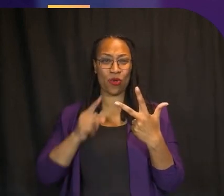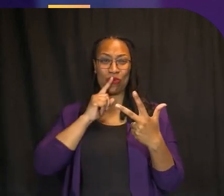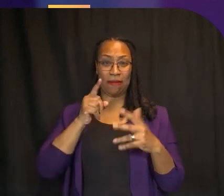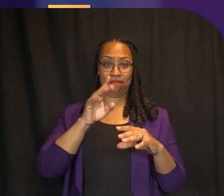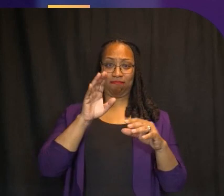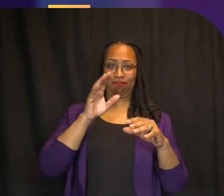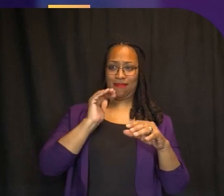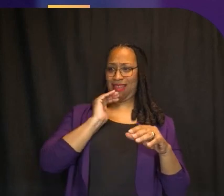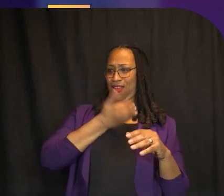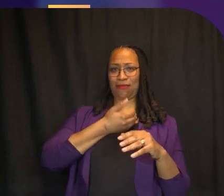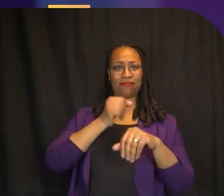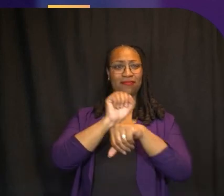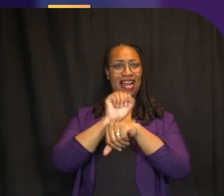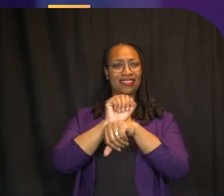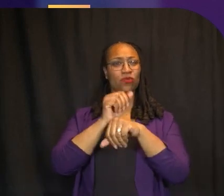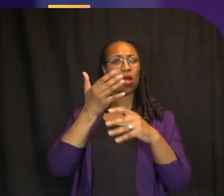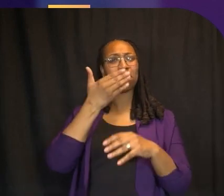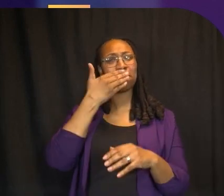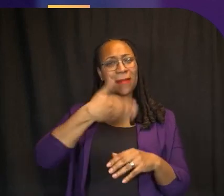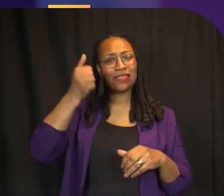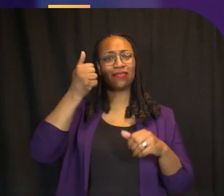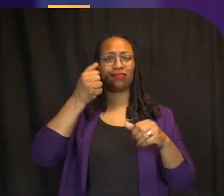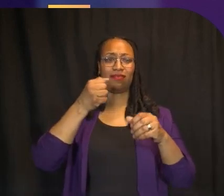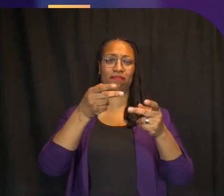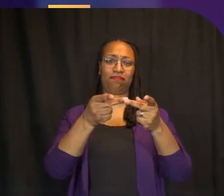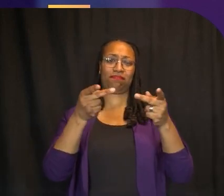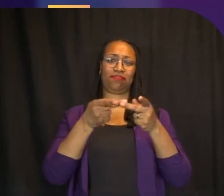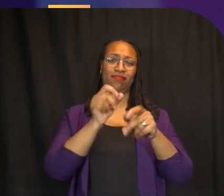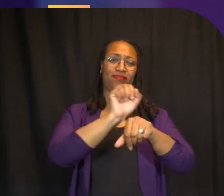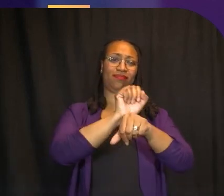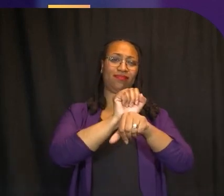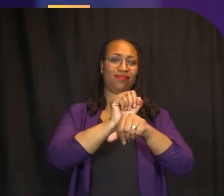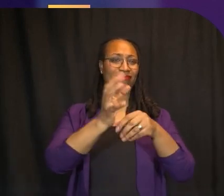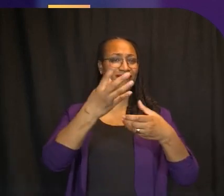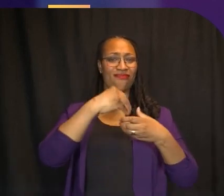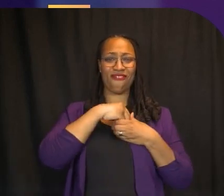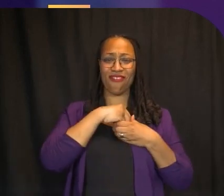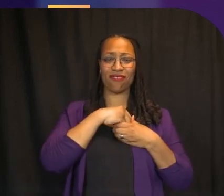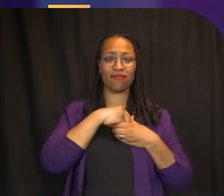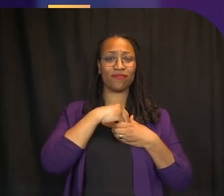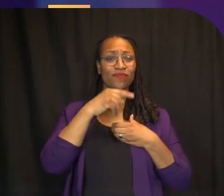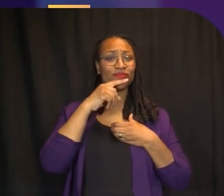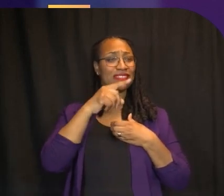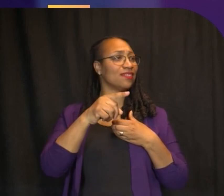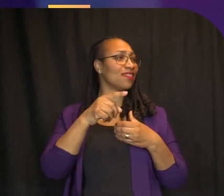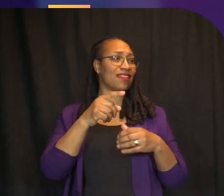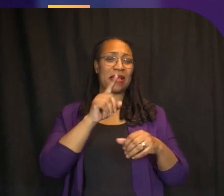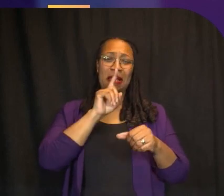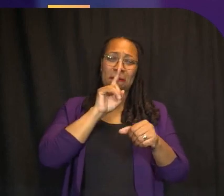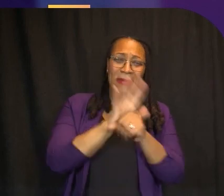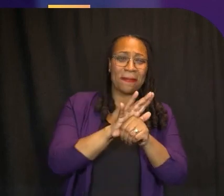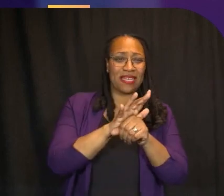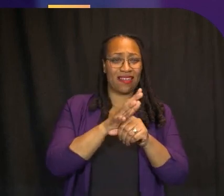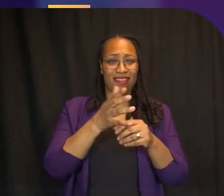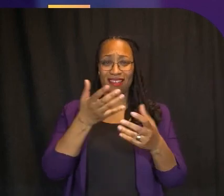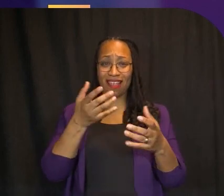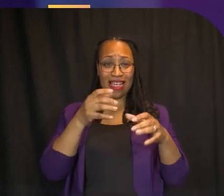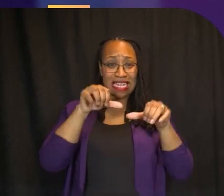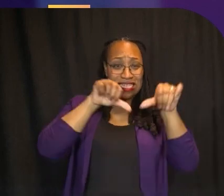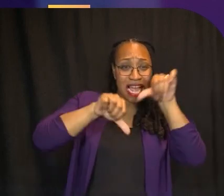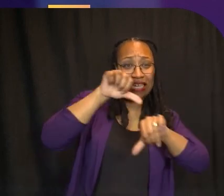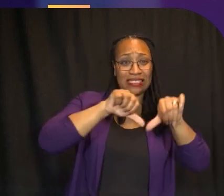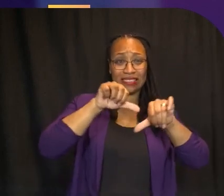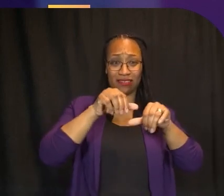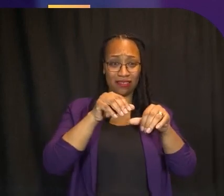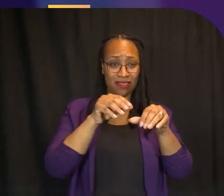Science is all about our passion and commitment to serve patients, and we work every day to reduce systemic inequities that get in the way